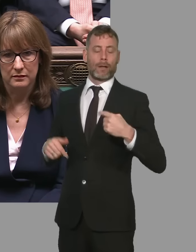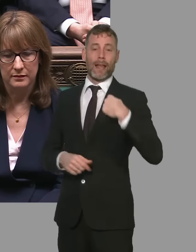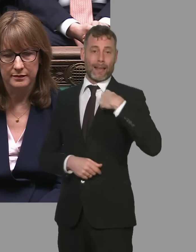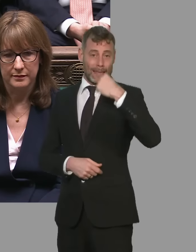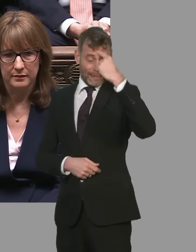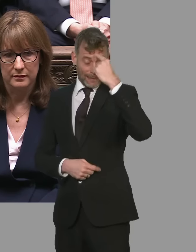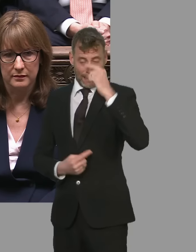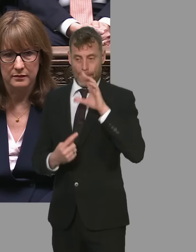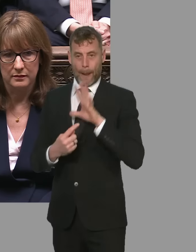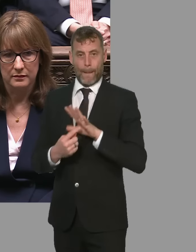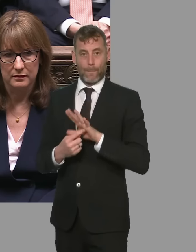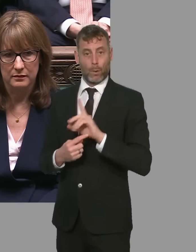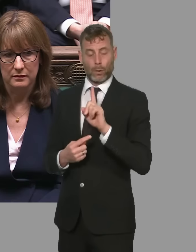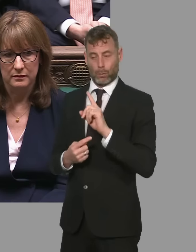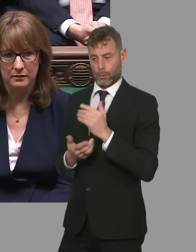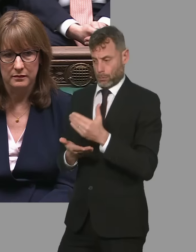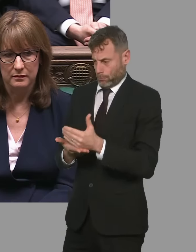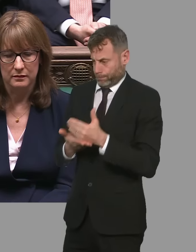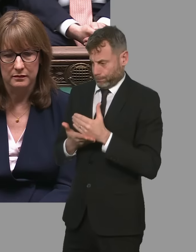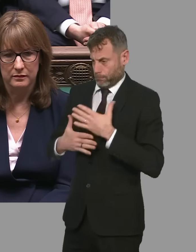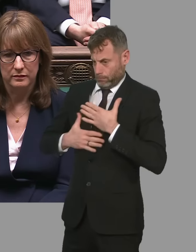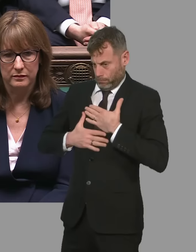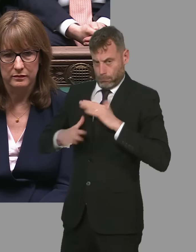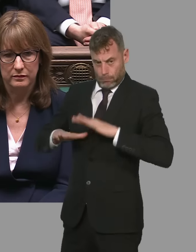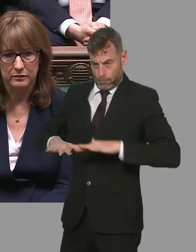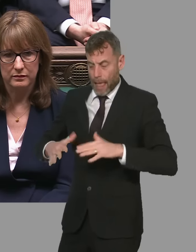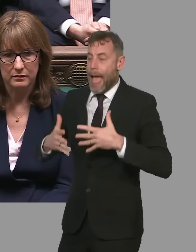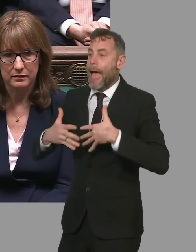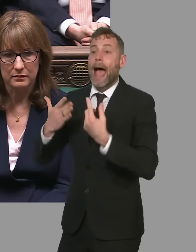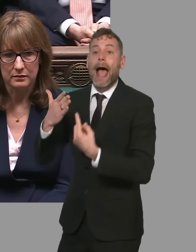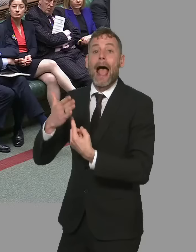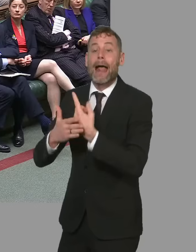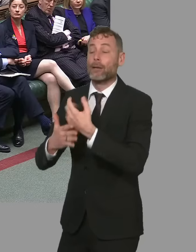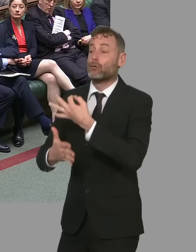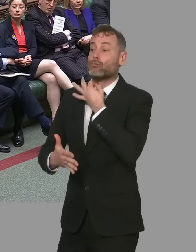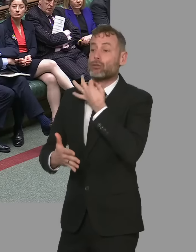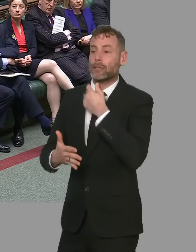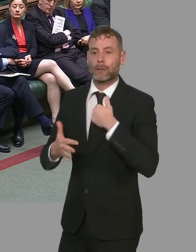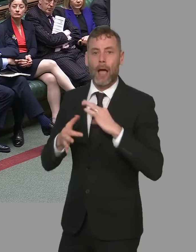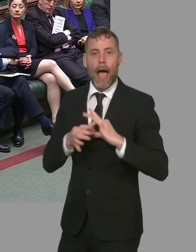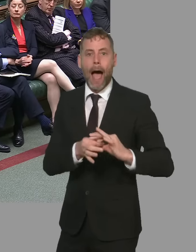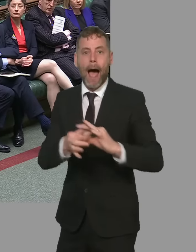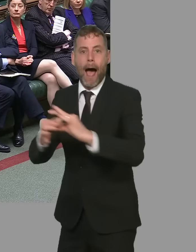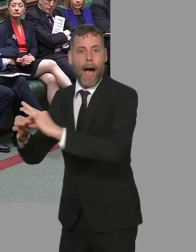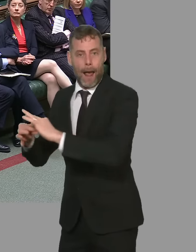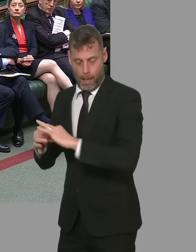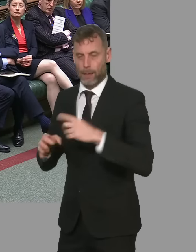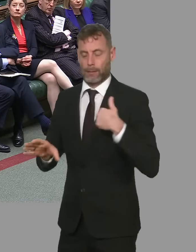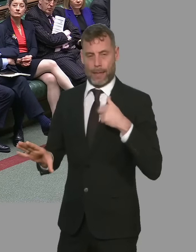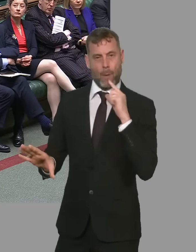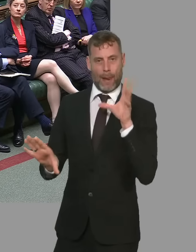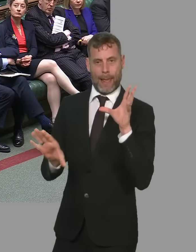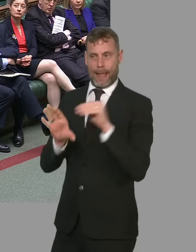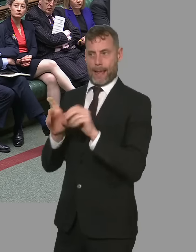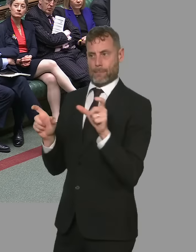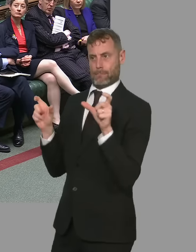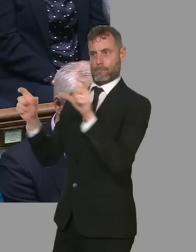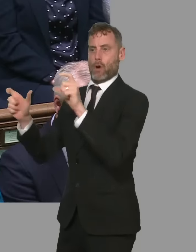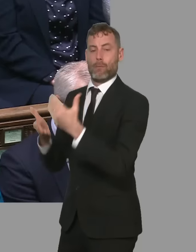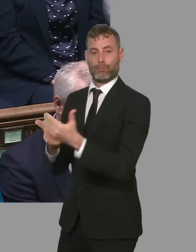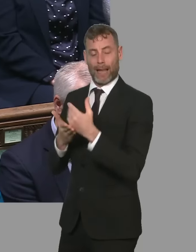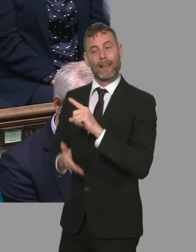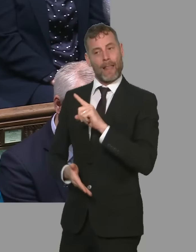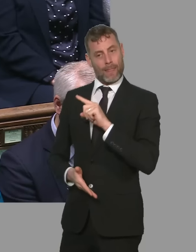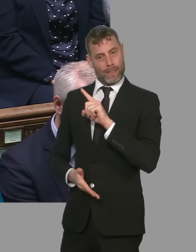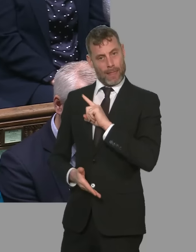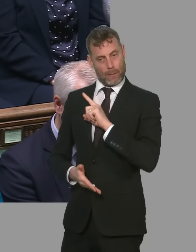And so I comment on my actions, and they're the principles behind my actions. Red Davey. Mr. Speaker, if Trump's war pushes up energy bills